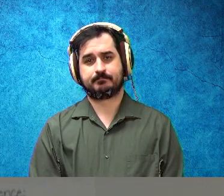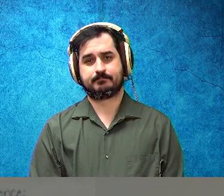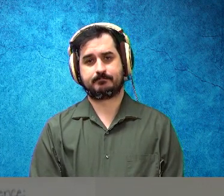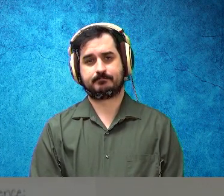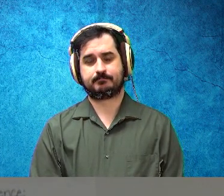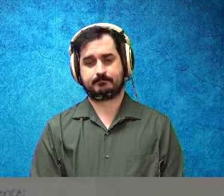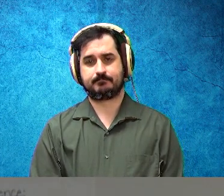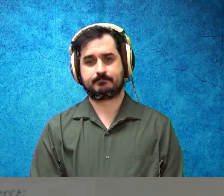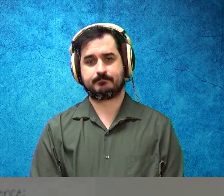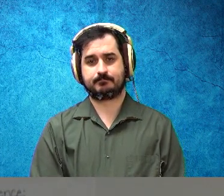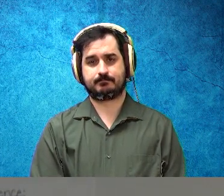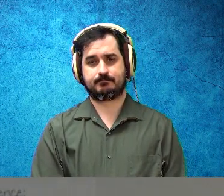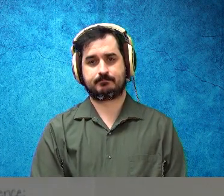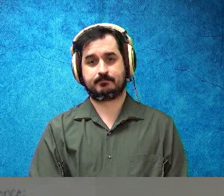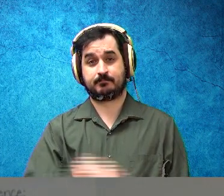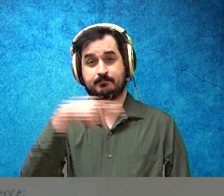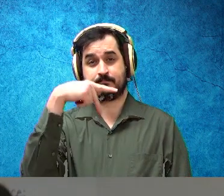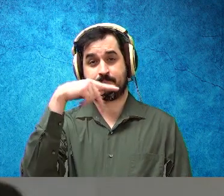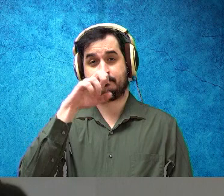Centa.